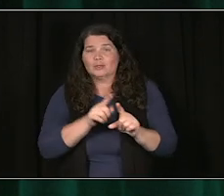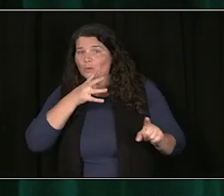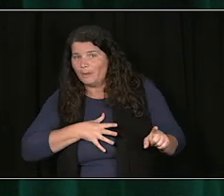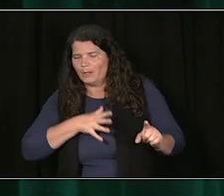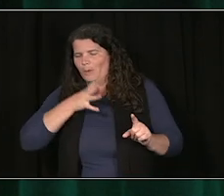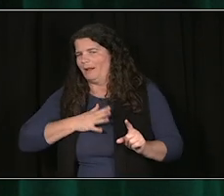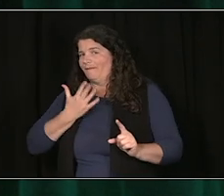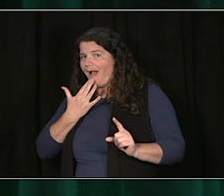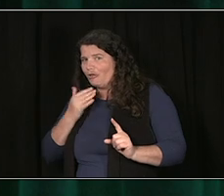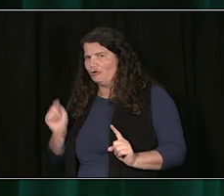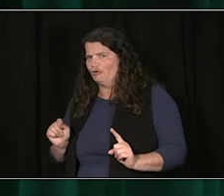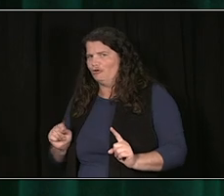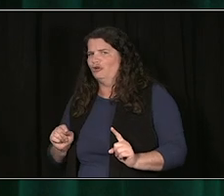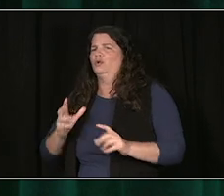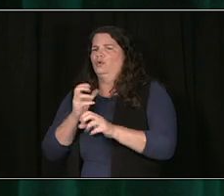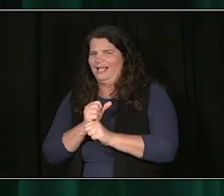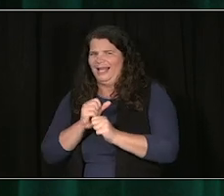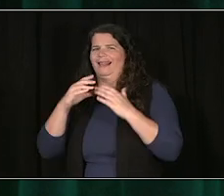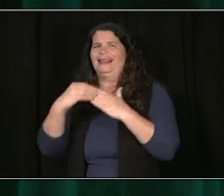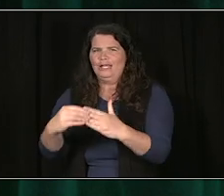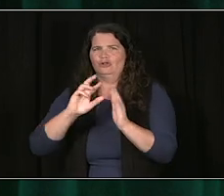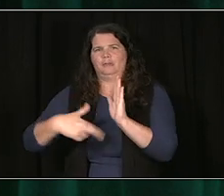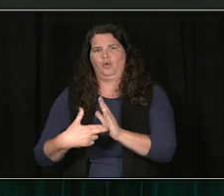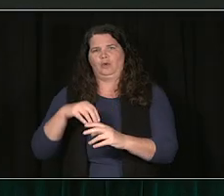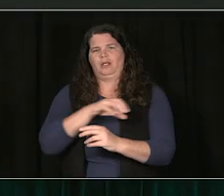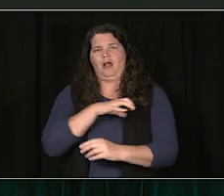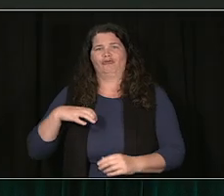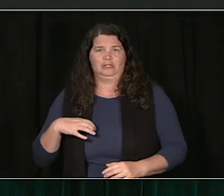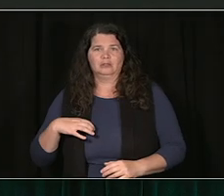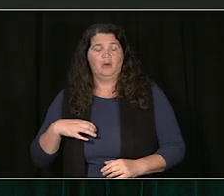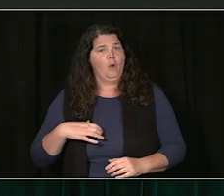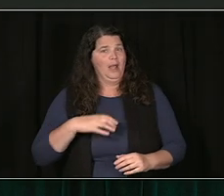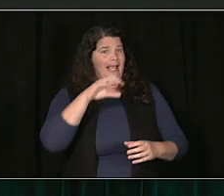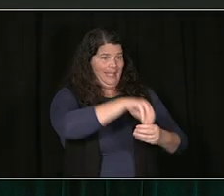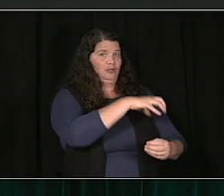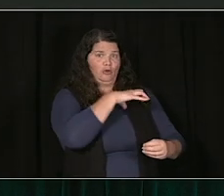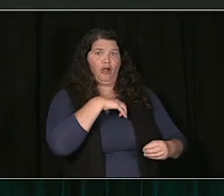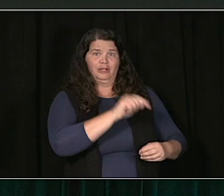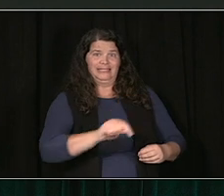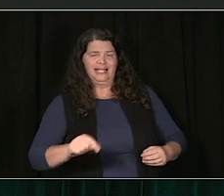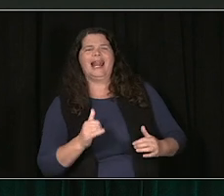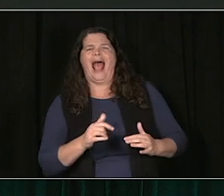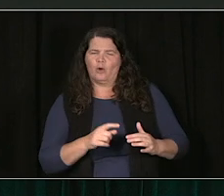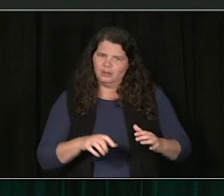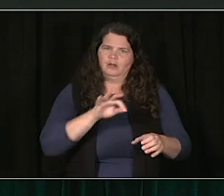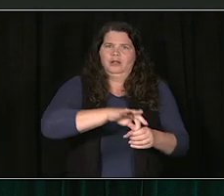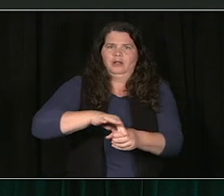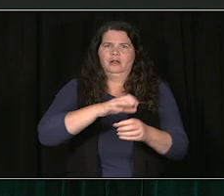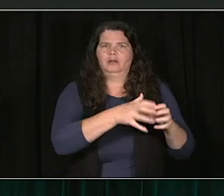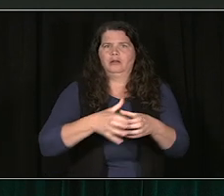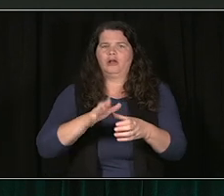color, in elected office in this country. And that's the hurdle for women getting the executive